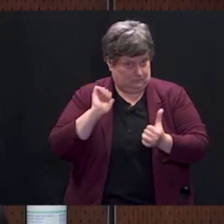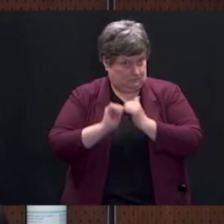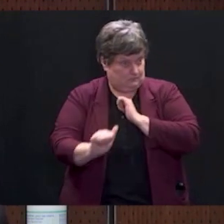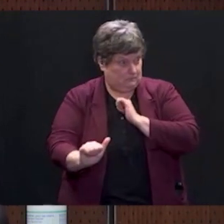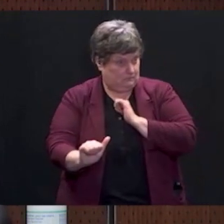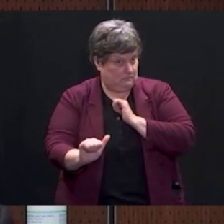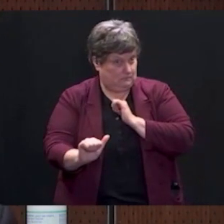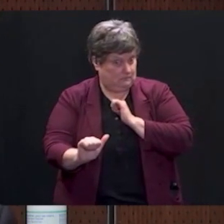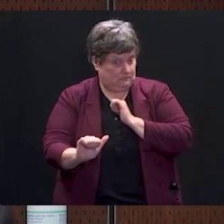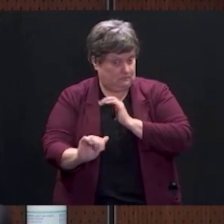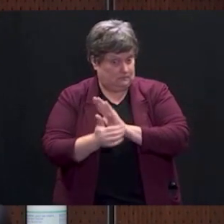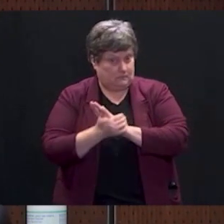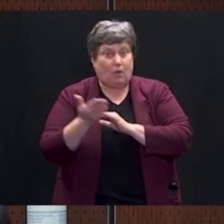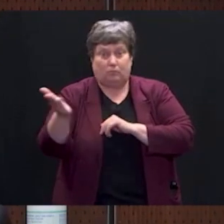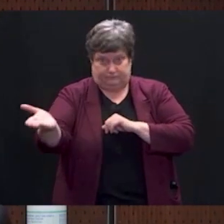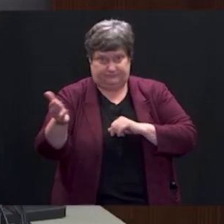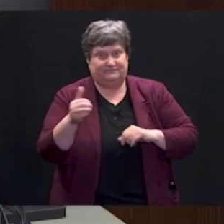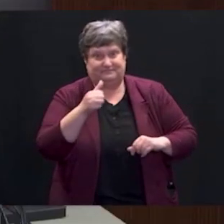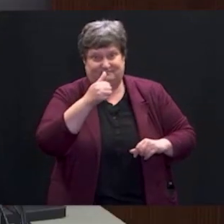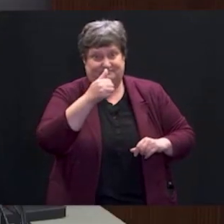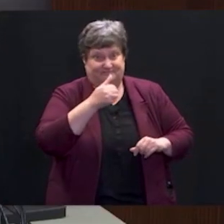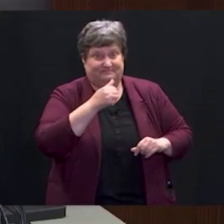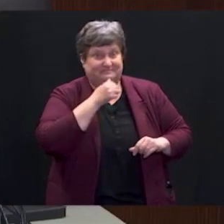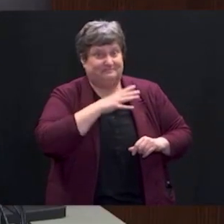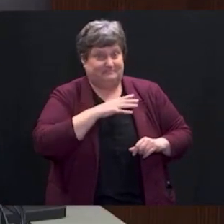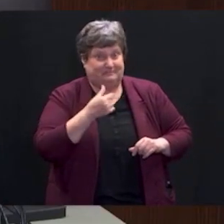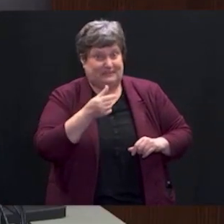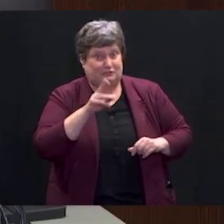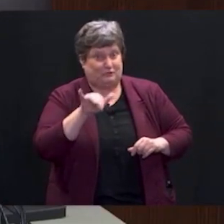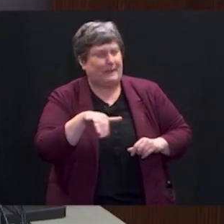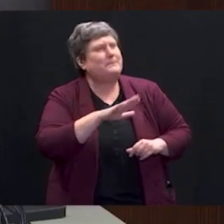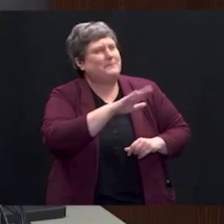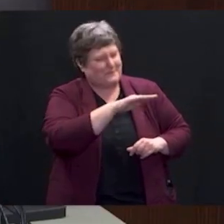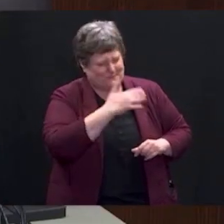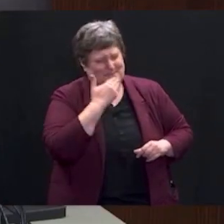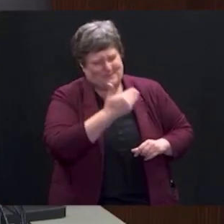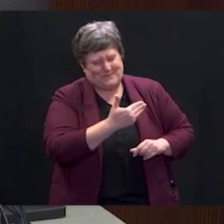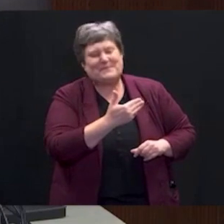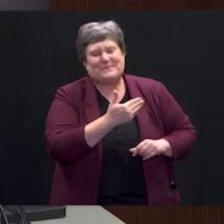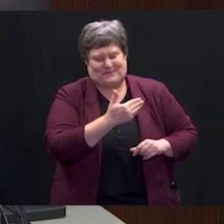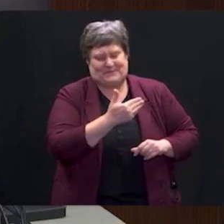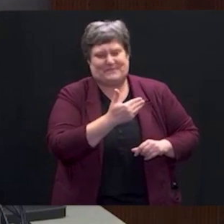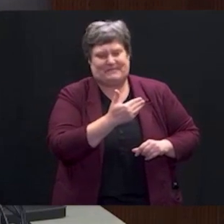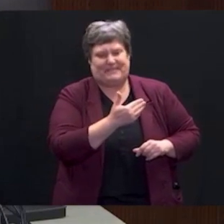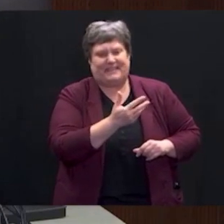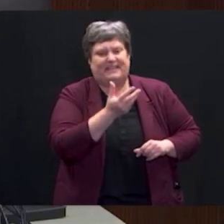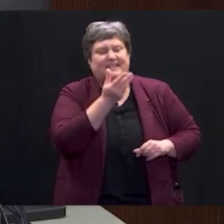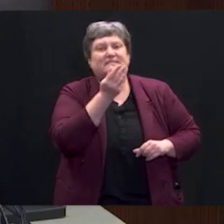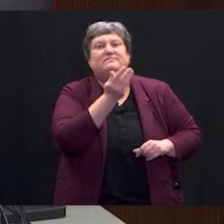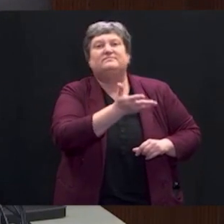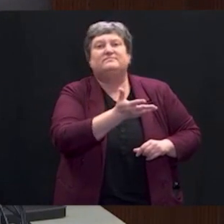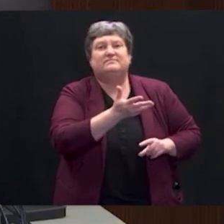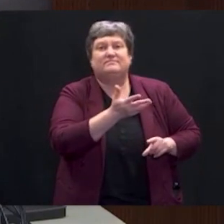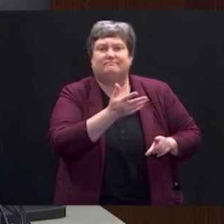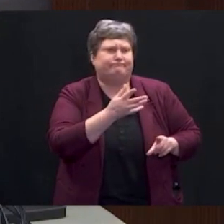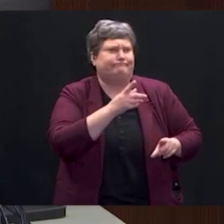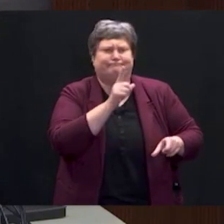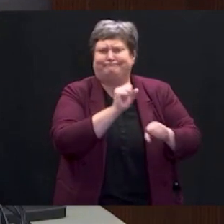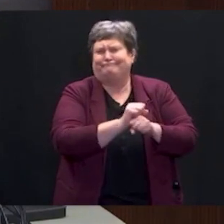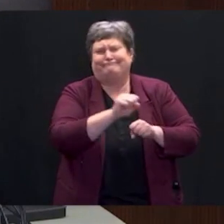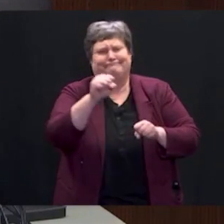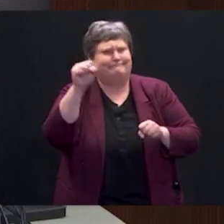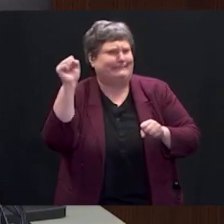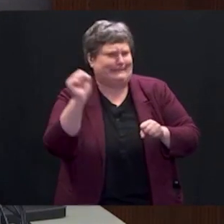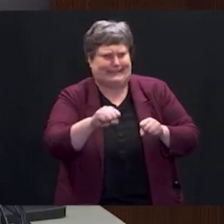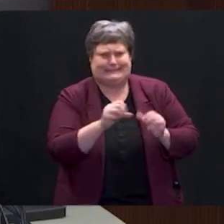minor amendment. Oh, Ms. Gray. Thank you, Mr. Chair. I just wanted to comment that that it absolutely makes sense to